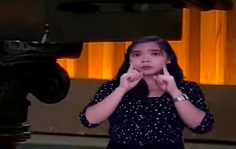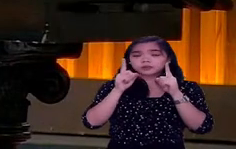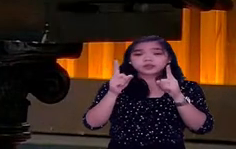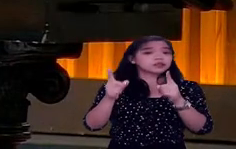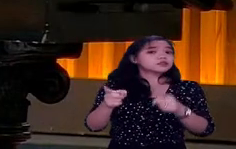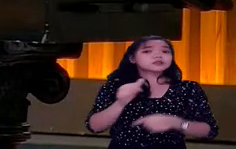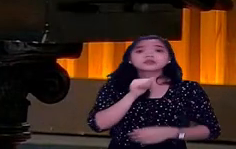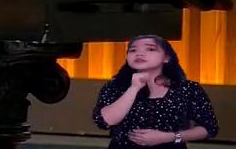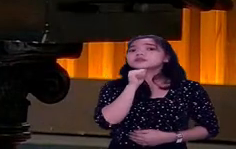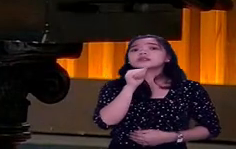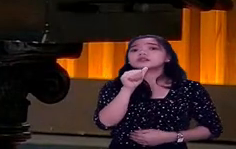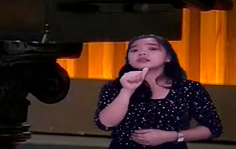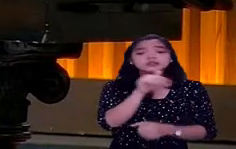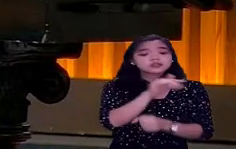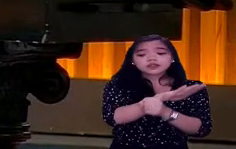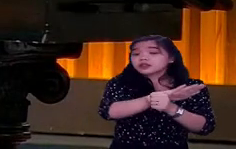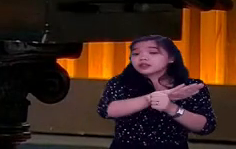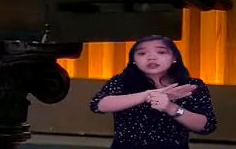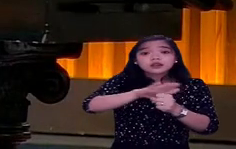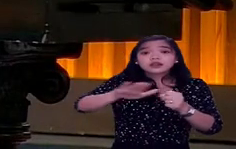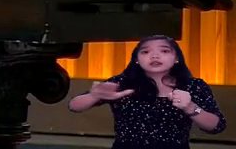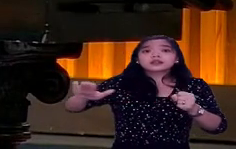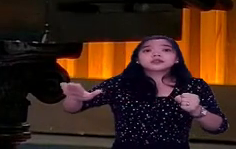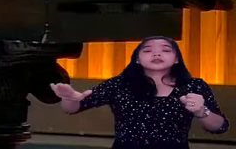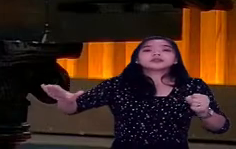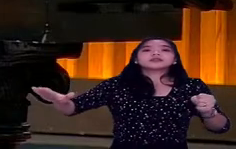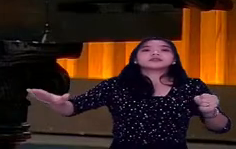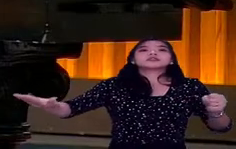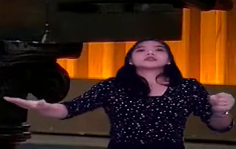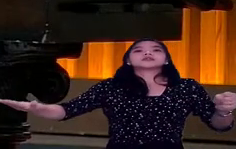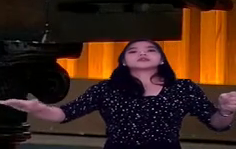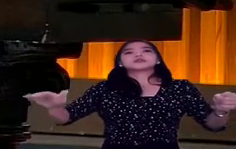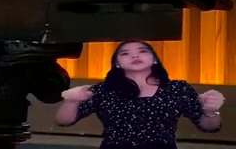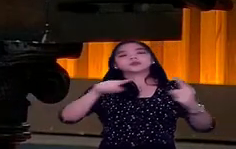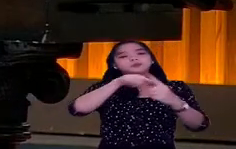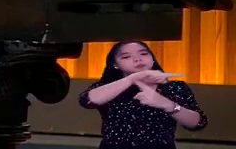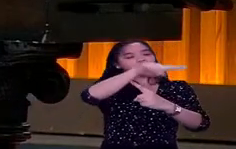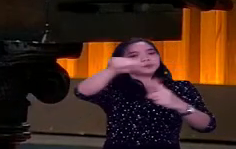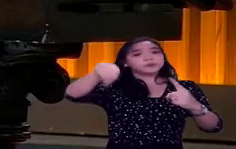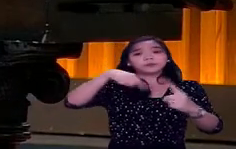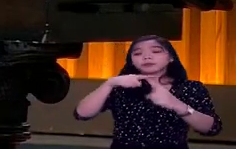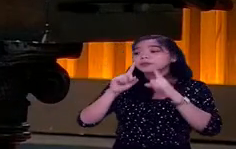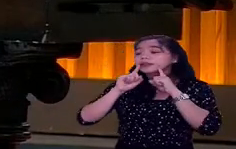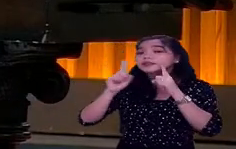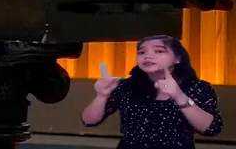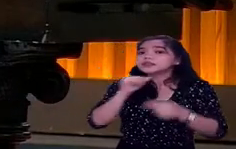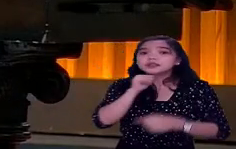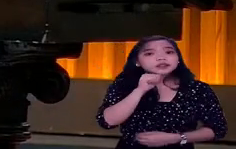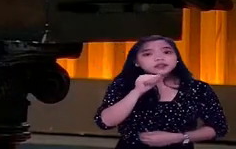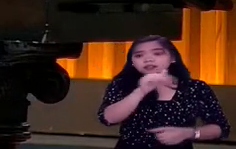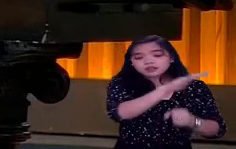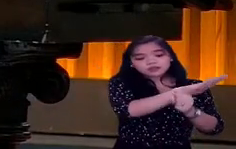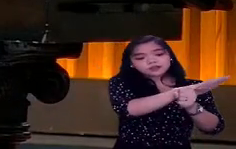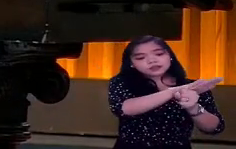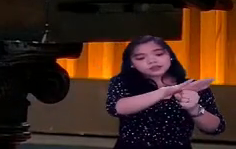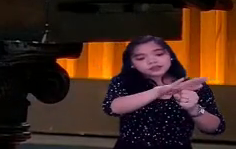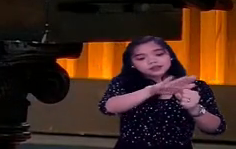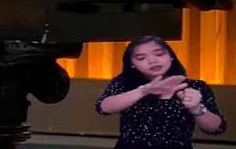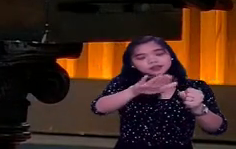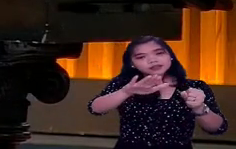refuge. When answers aren't enough, when answers aren't